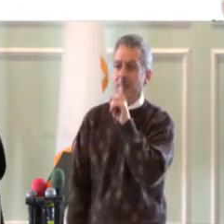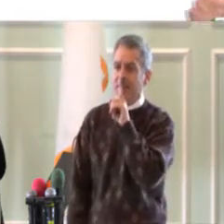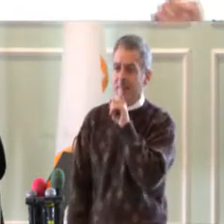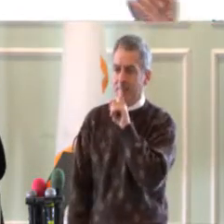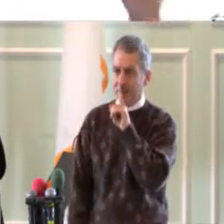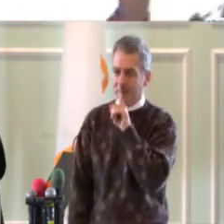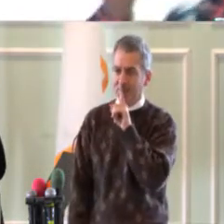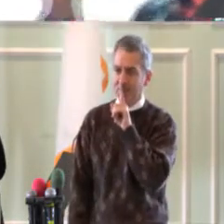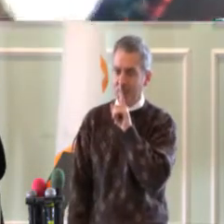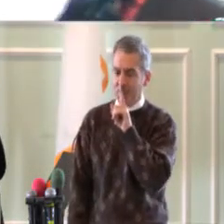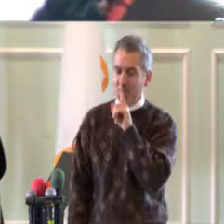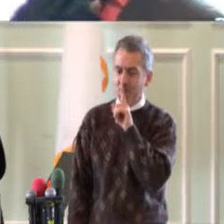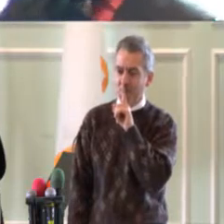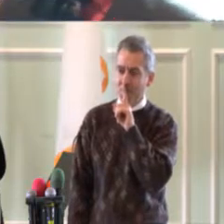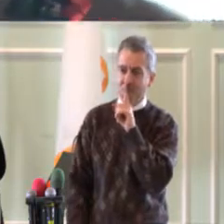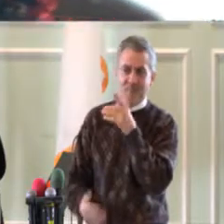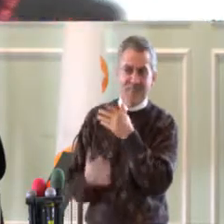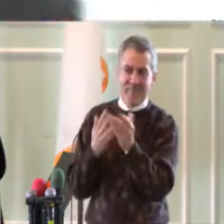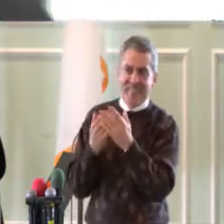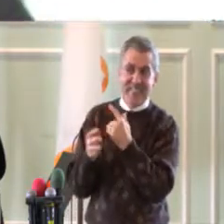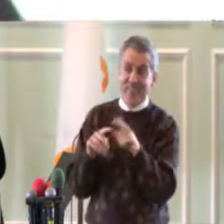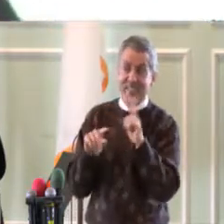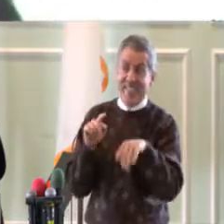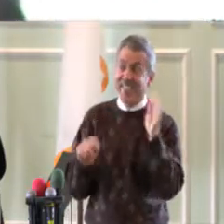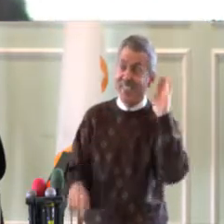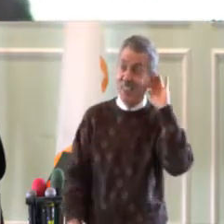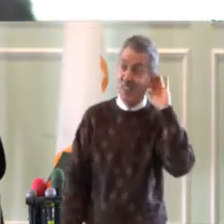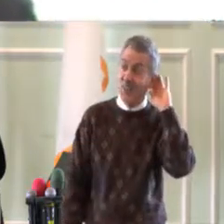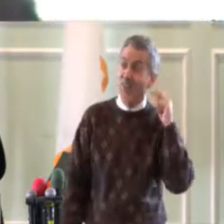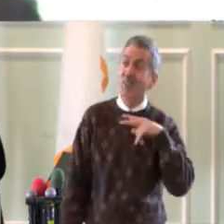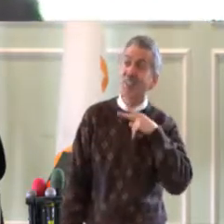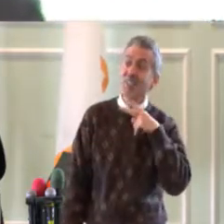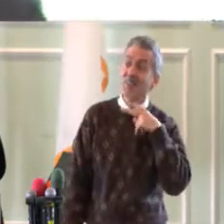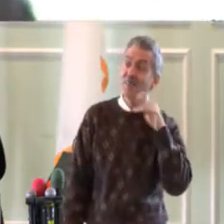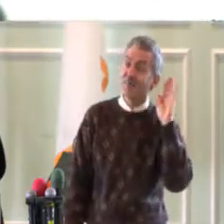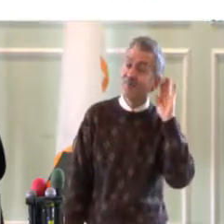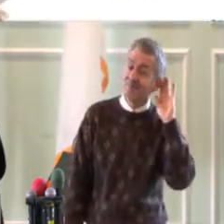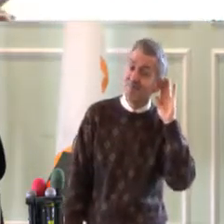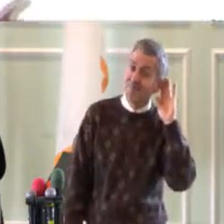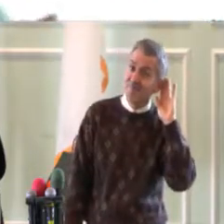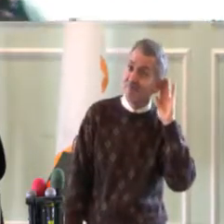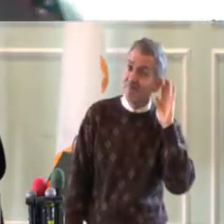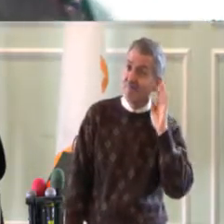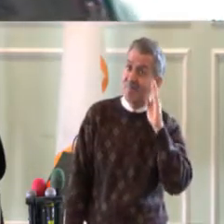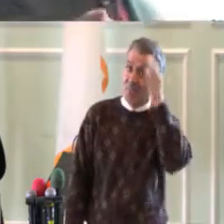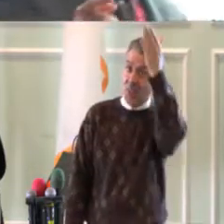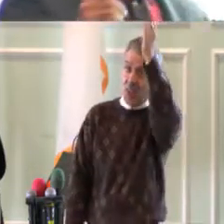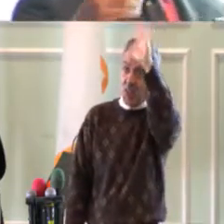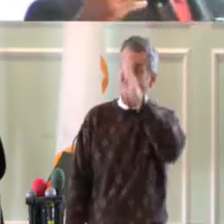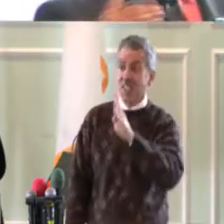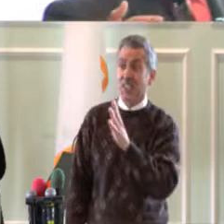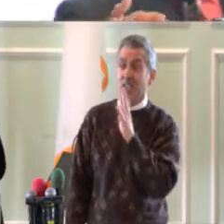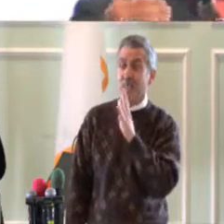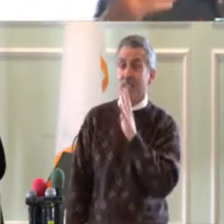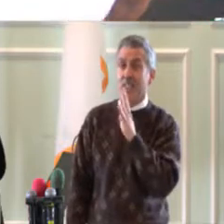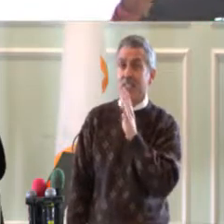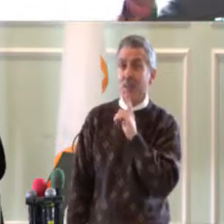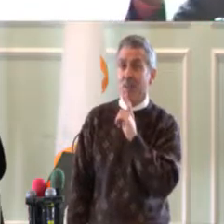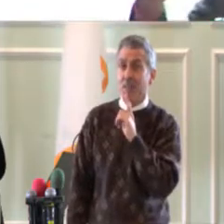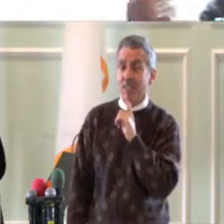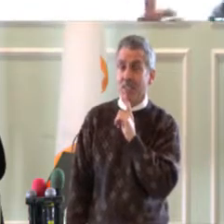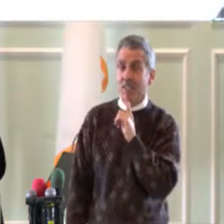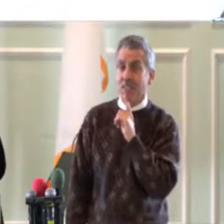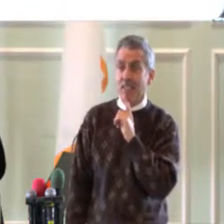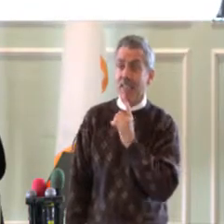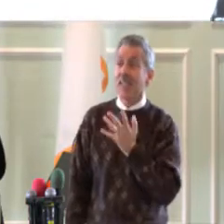God speaks even when you and I cannot hear his voice. God speaks to us because he wants us